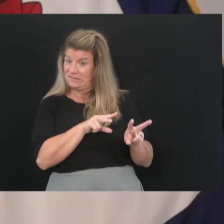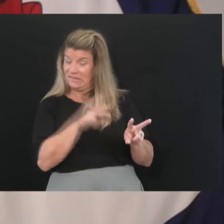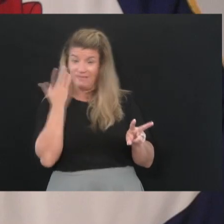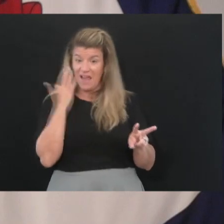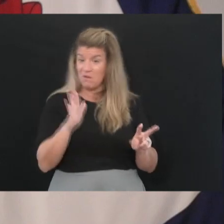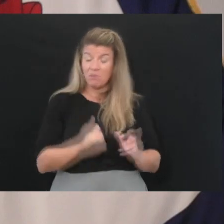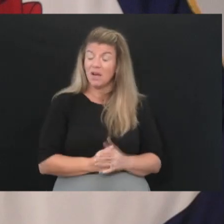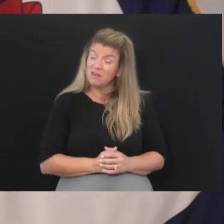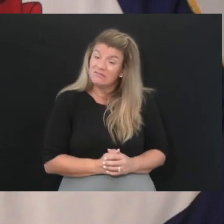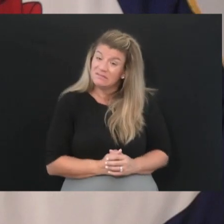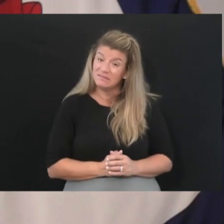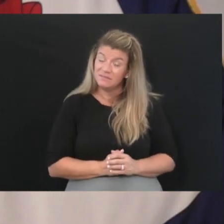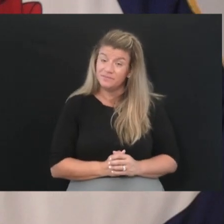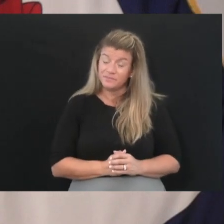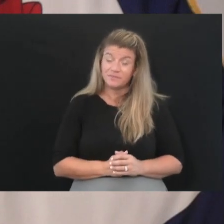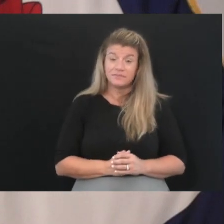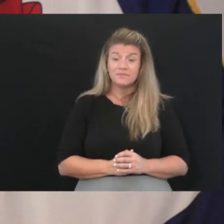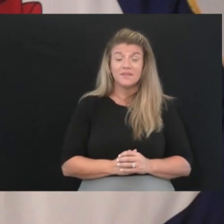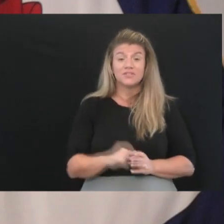September 1st,